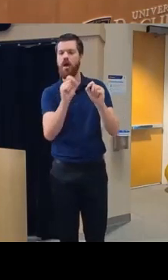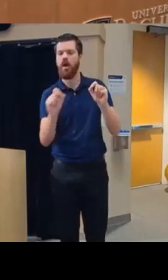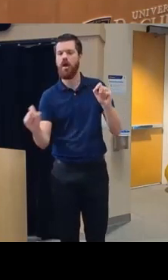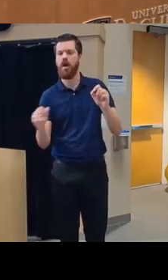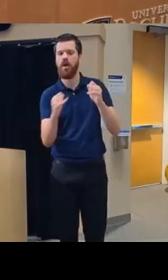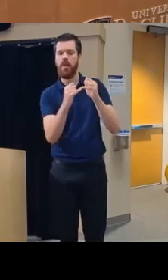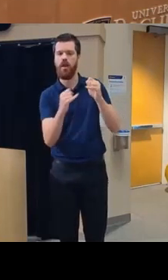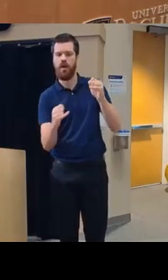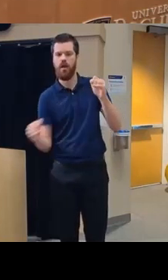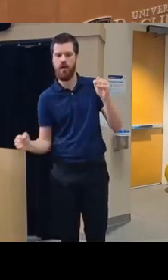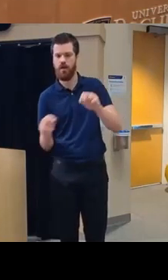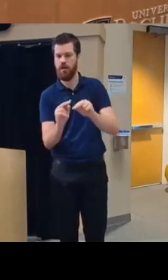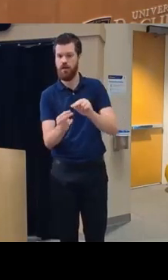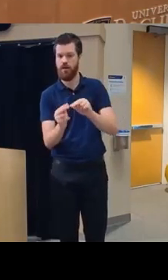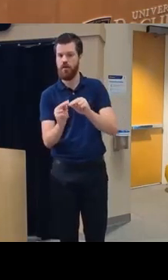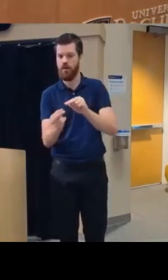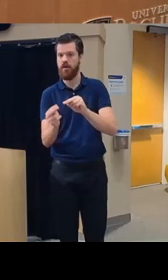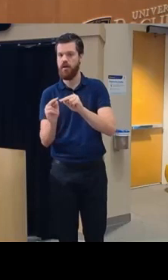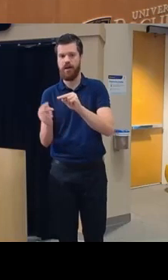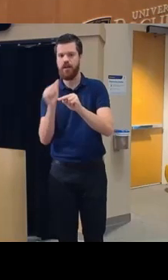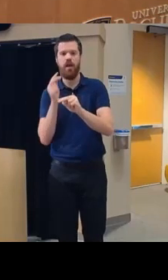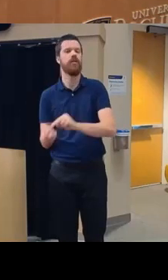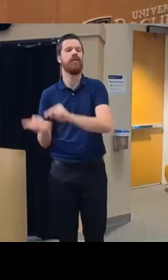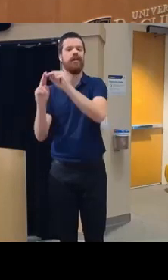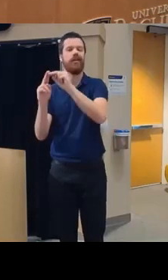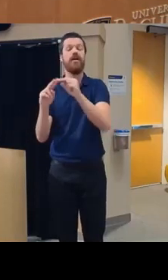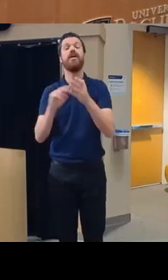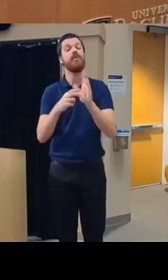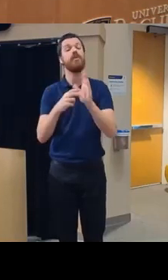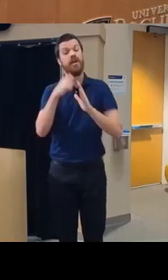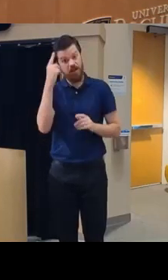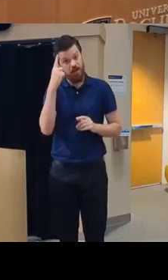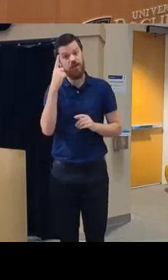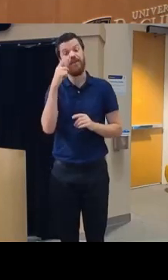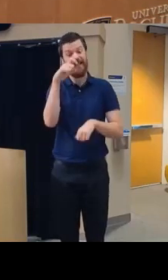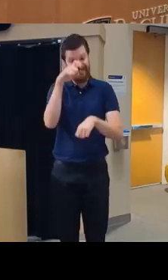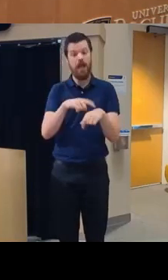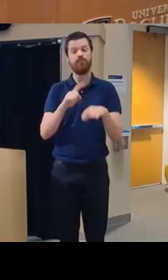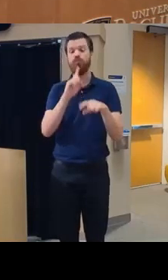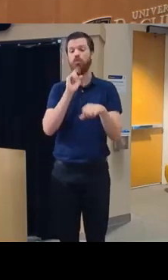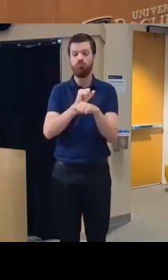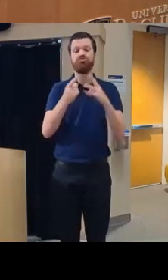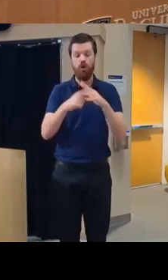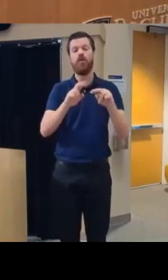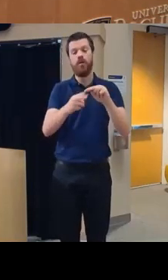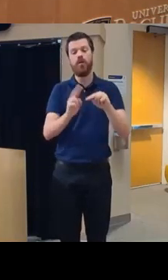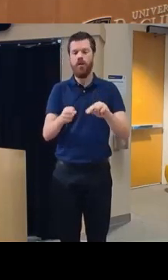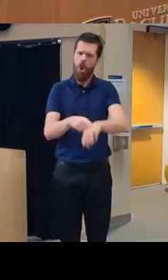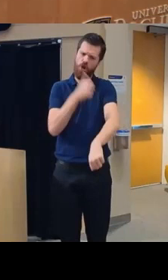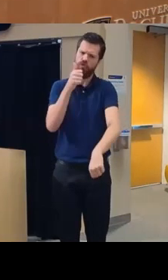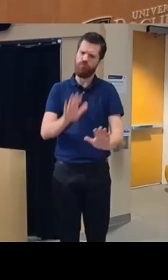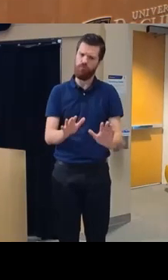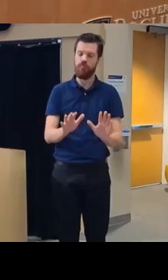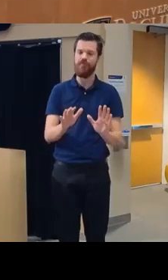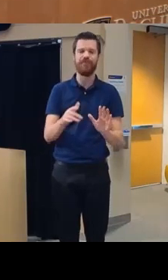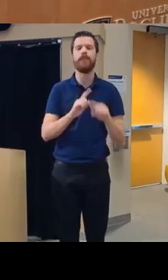the whatever slope. And so it took longer for people to lose weight. But then I didn't